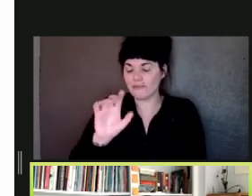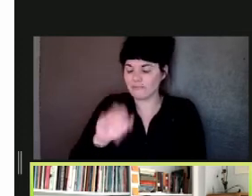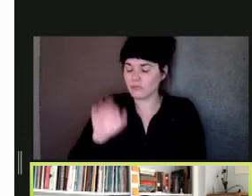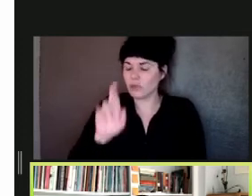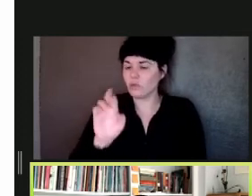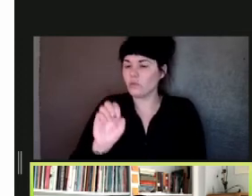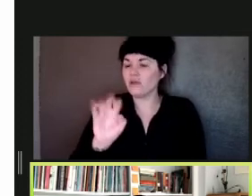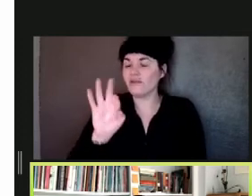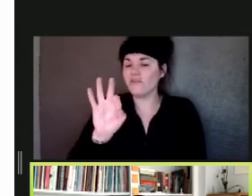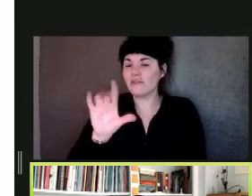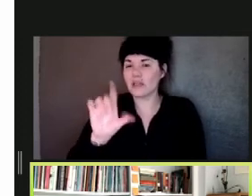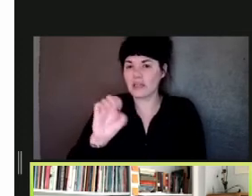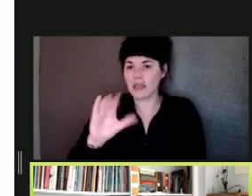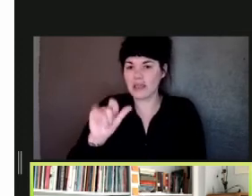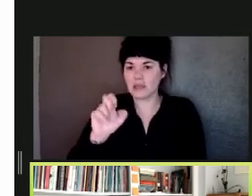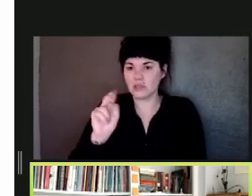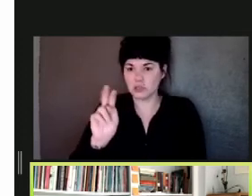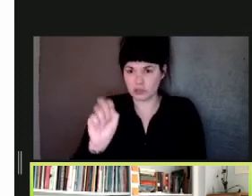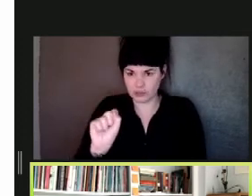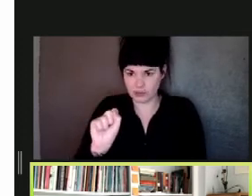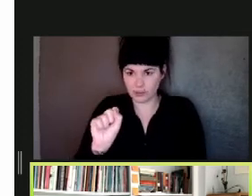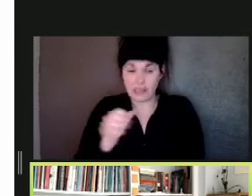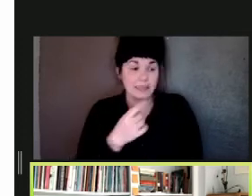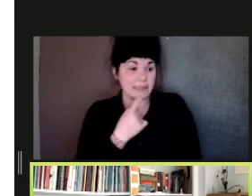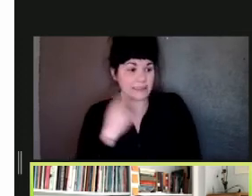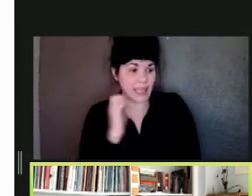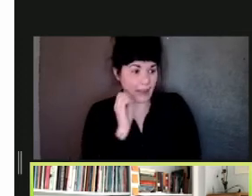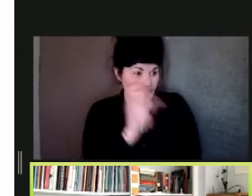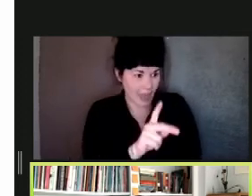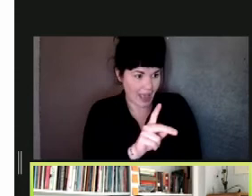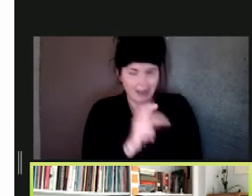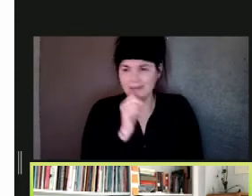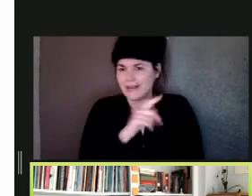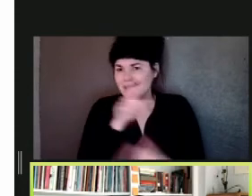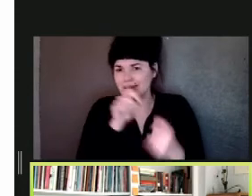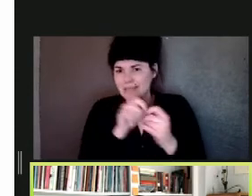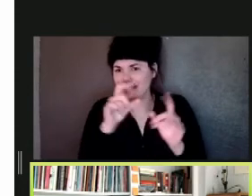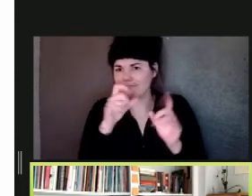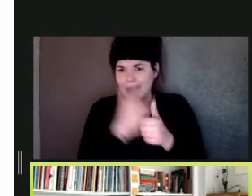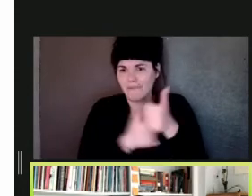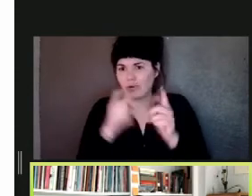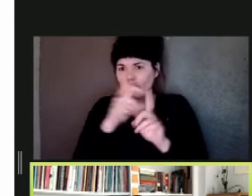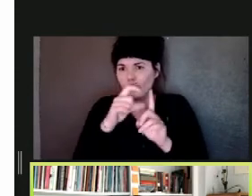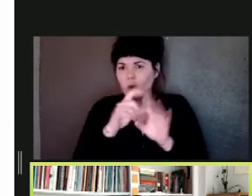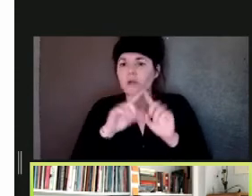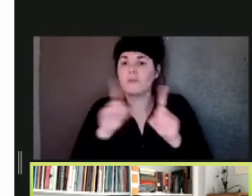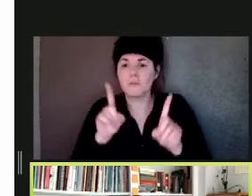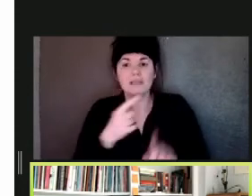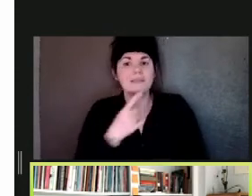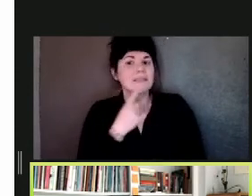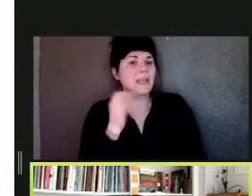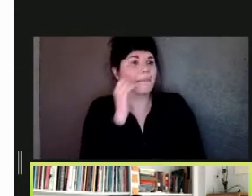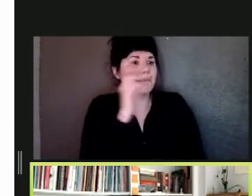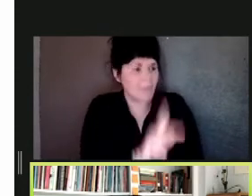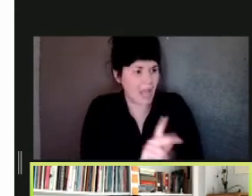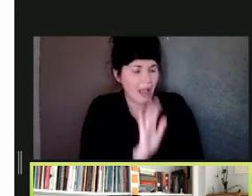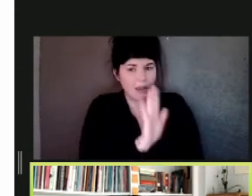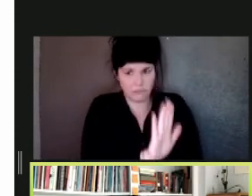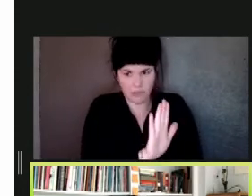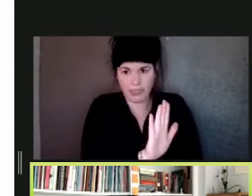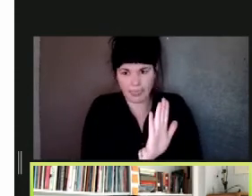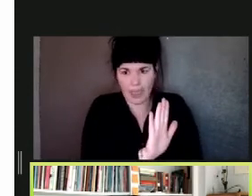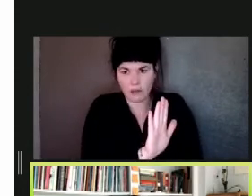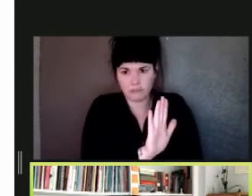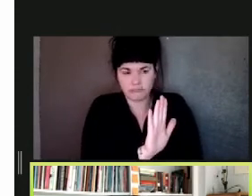not word for word, but say back to people what we're hearing them say. And that's a way of letting people know we've really been listening to